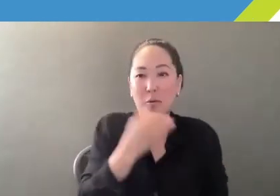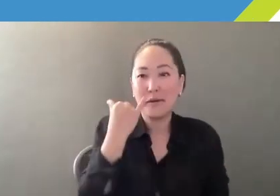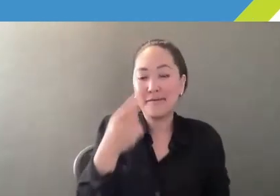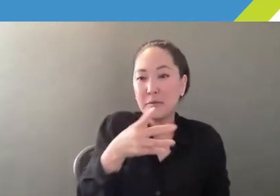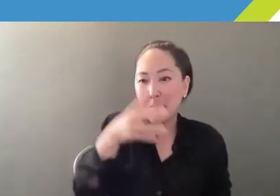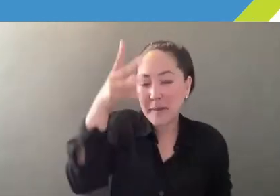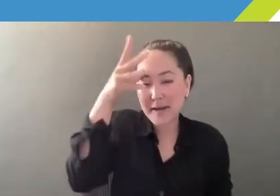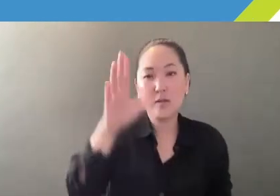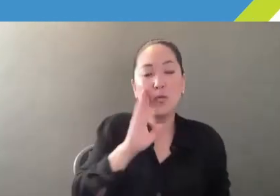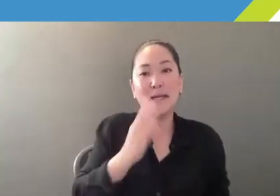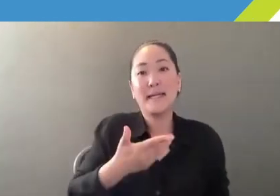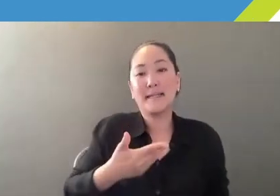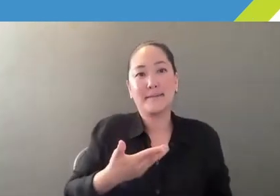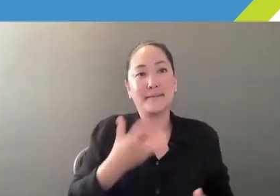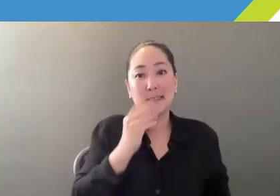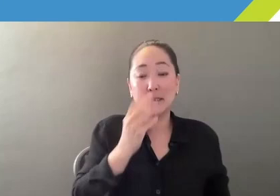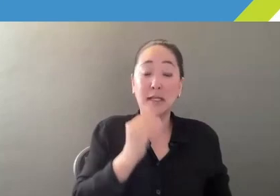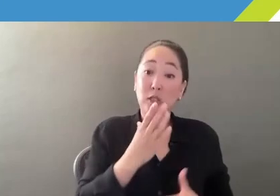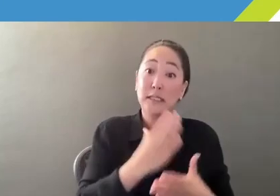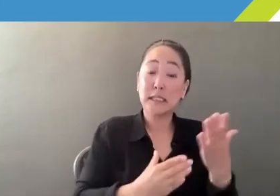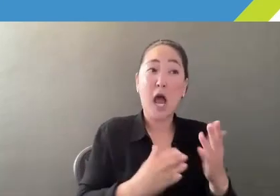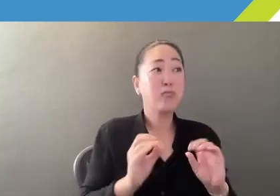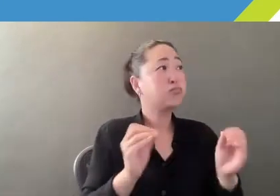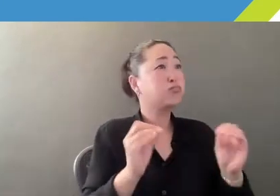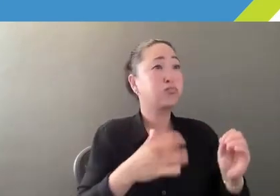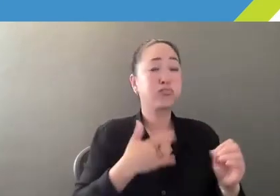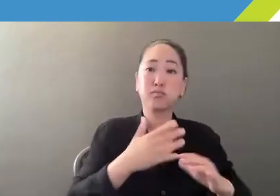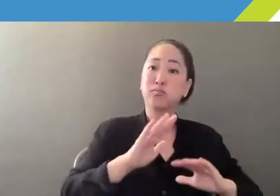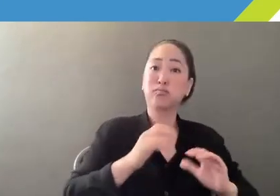okay? But if you work together, then that journey doesn't have to